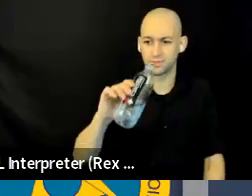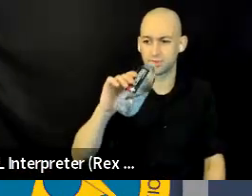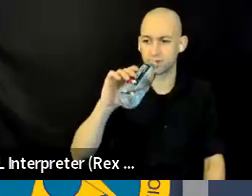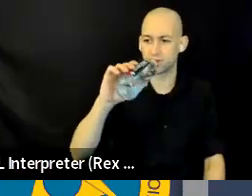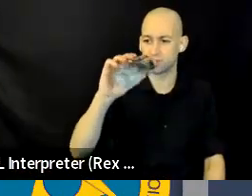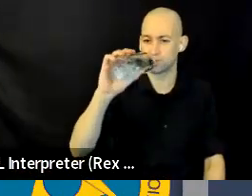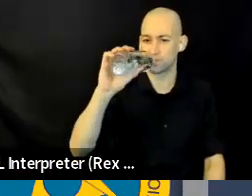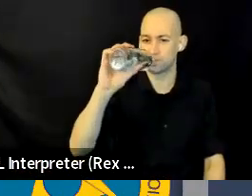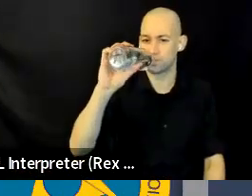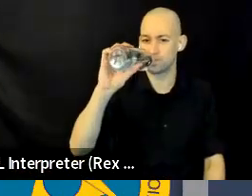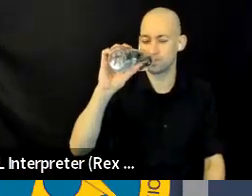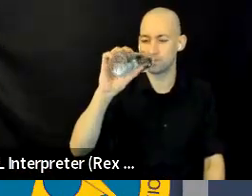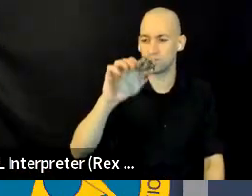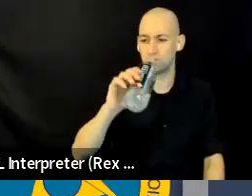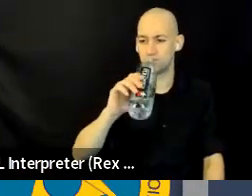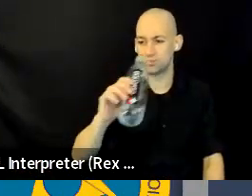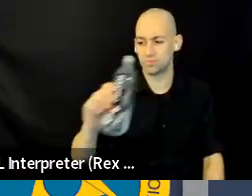Any other? Yes, Commissioner Lugo.